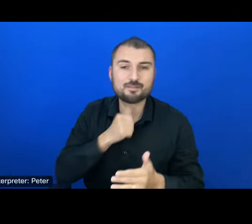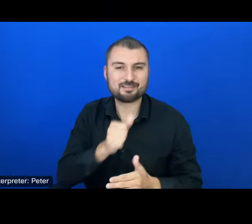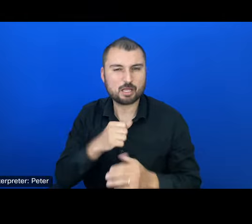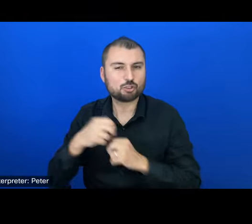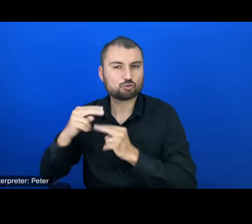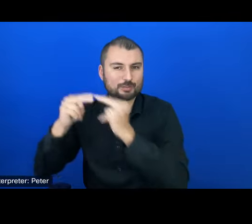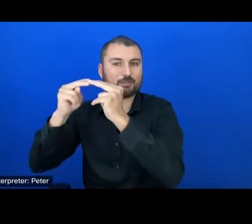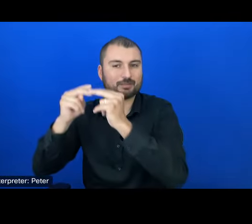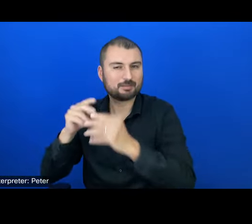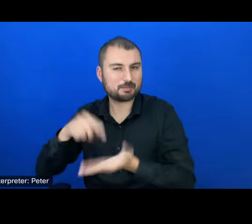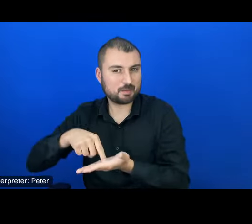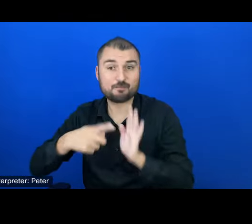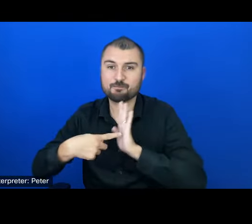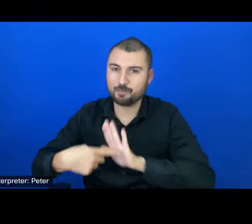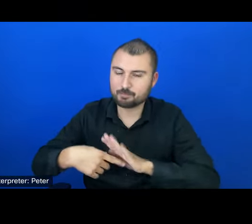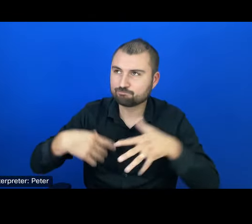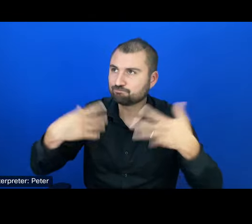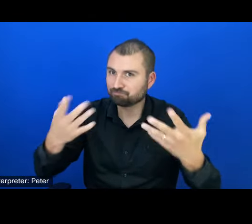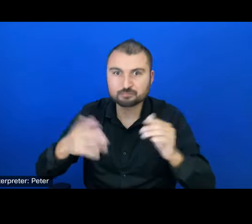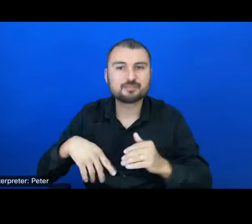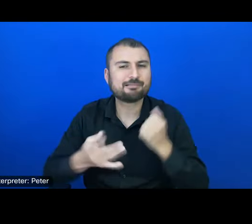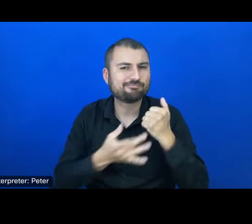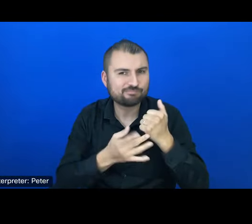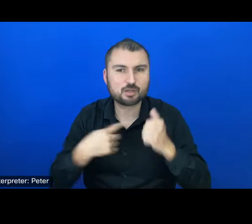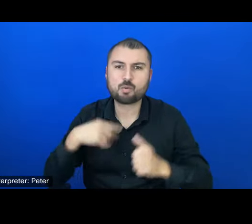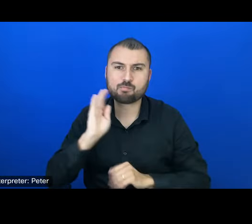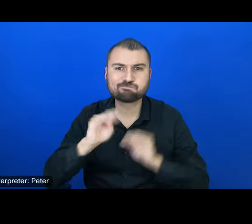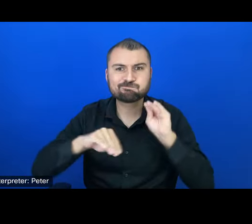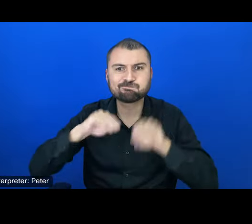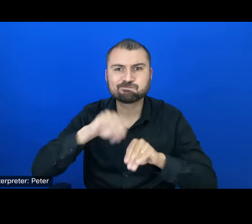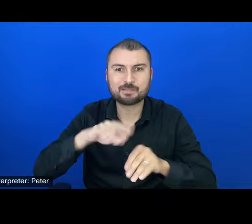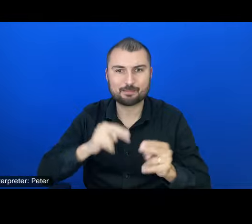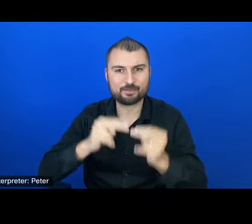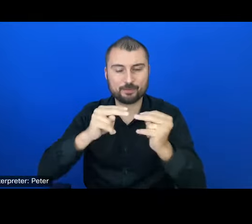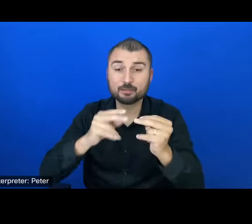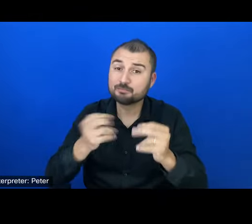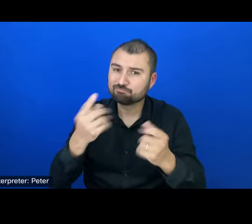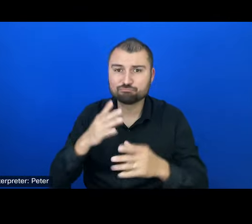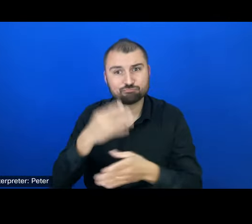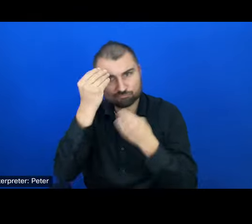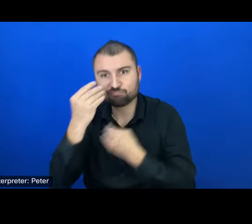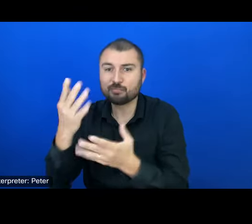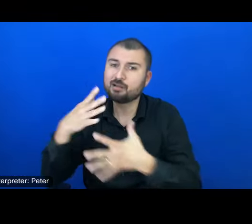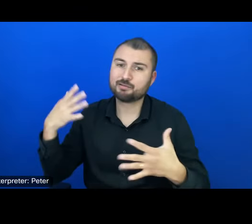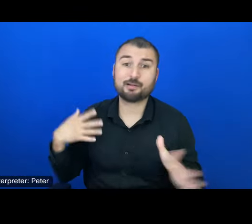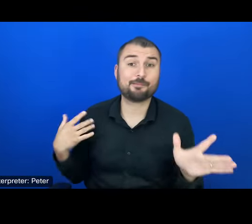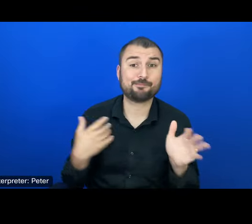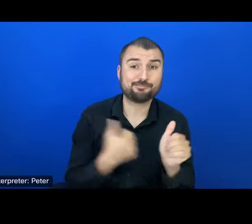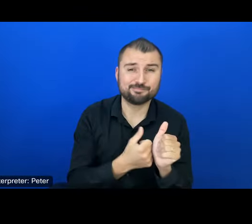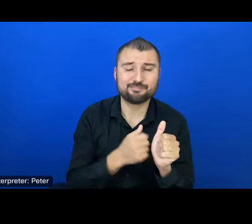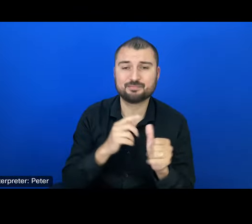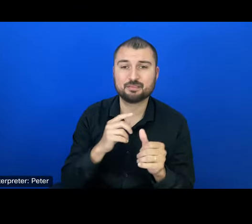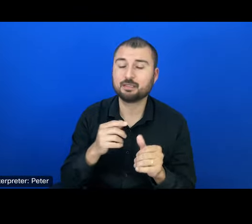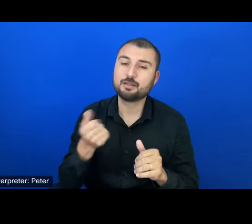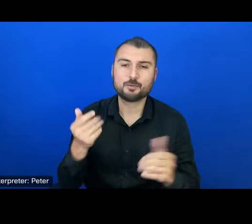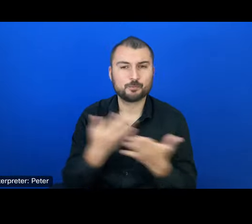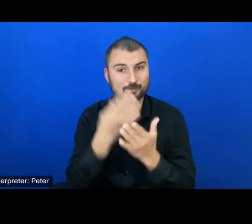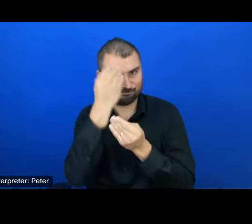expenses, such as the technology that will go in that building. So just want to provide an update, some